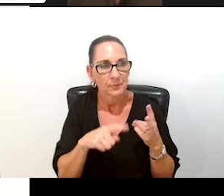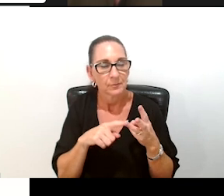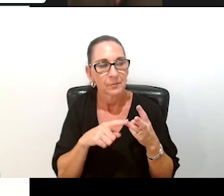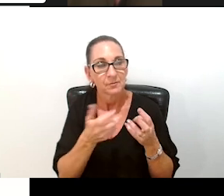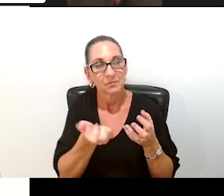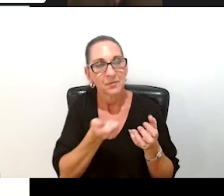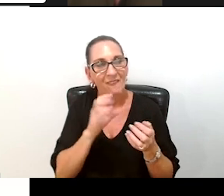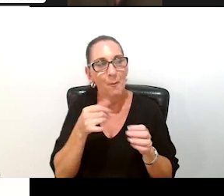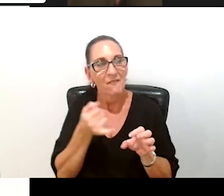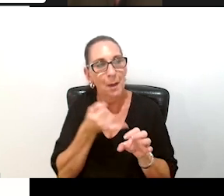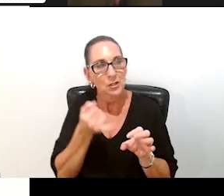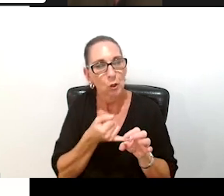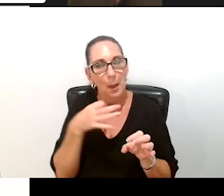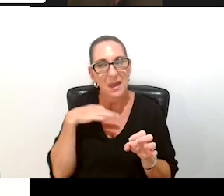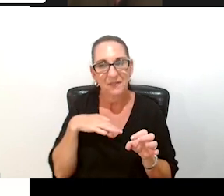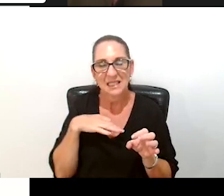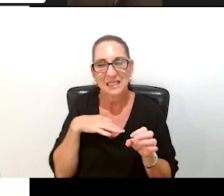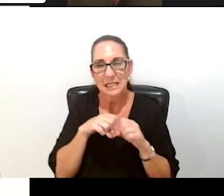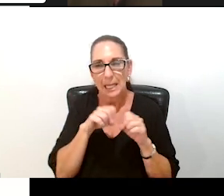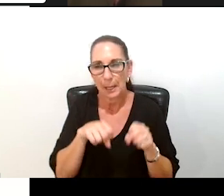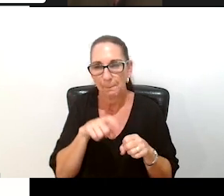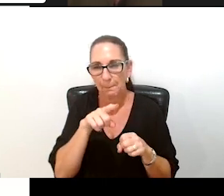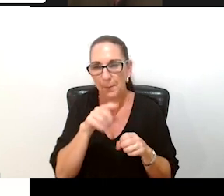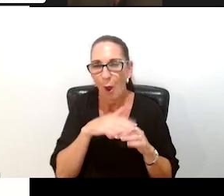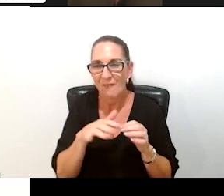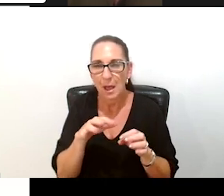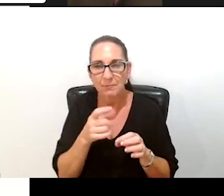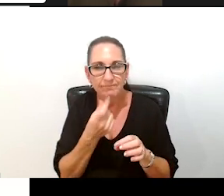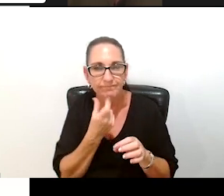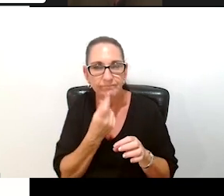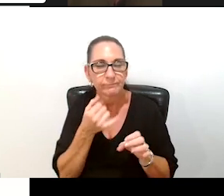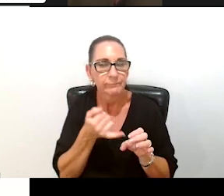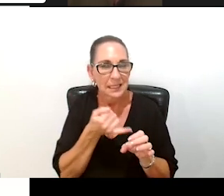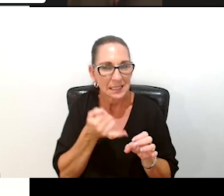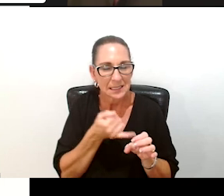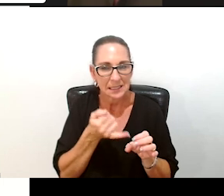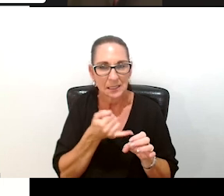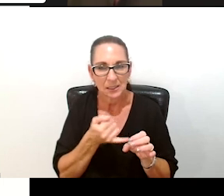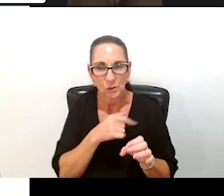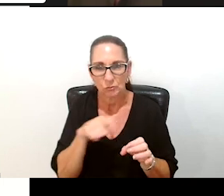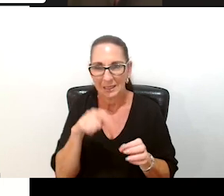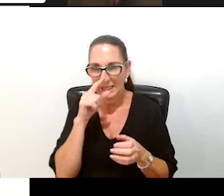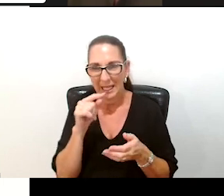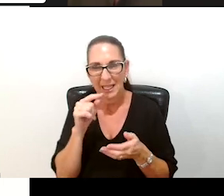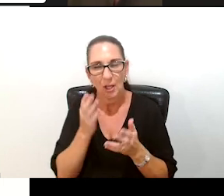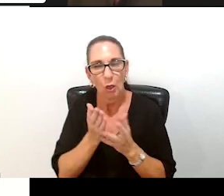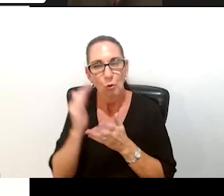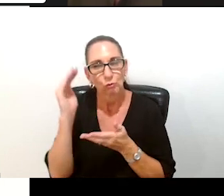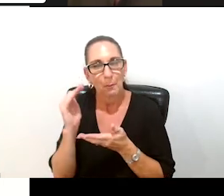the Pharmaceutical Benefits Scheme, so about medicines that we get through